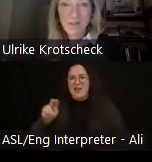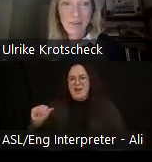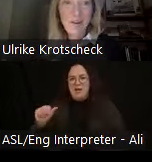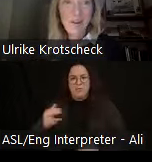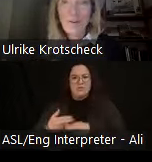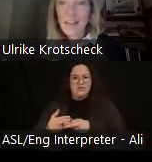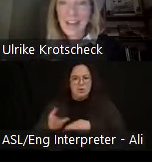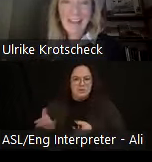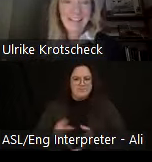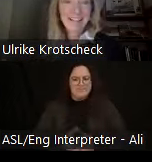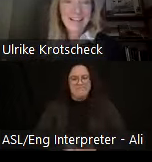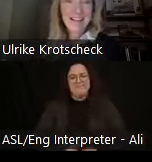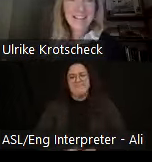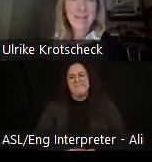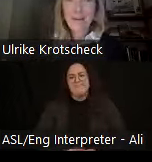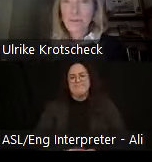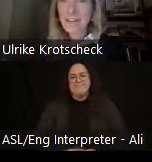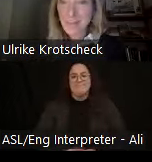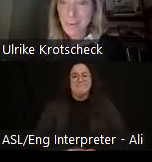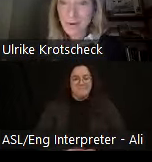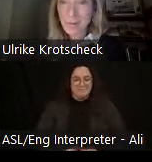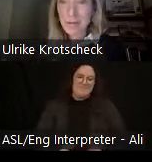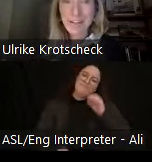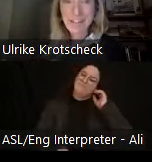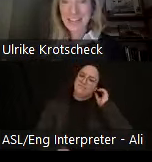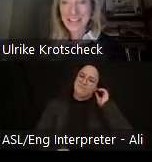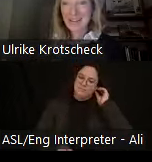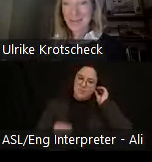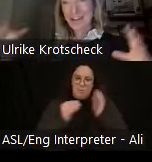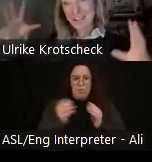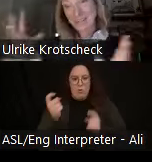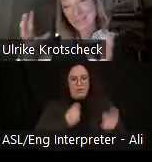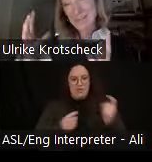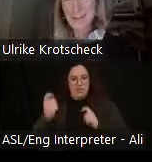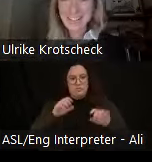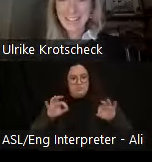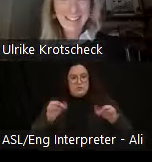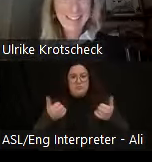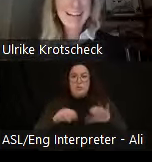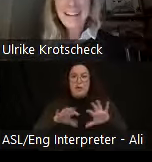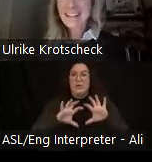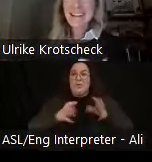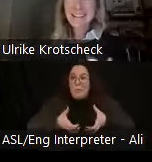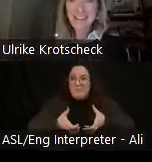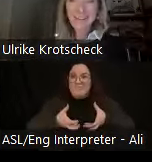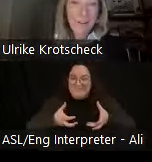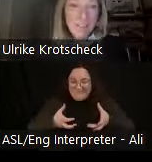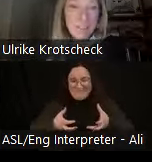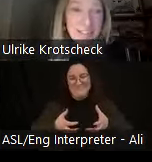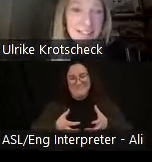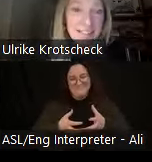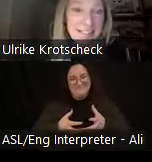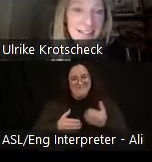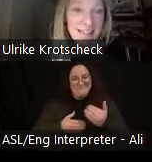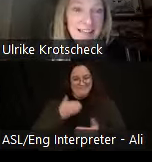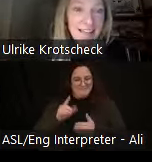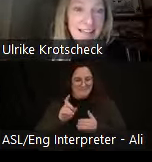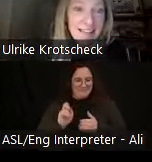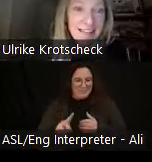Thank you. Okay, the next, we're getting more and more questions, so I'm trying to group them all together. The next set of